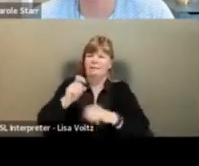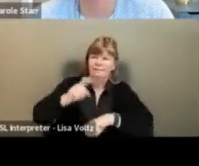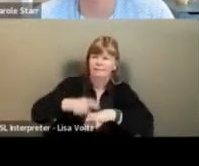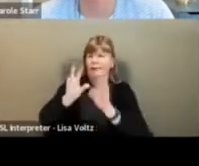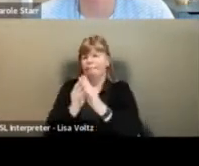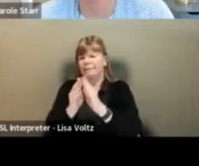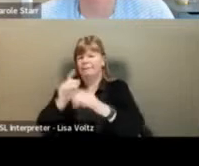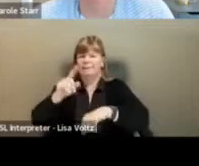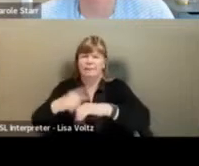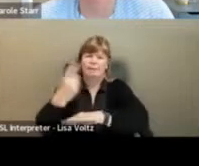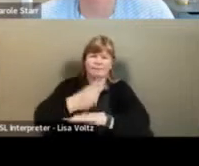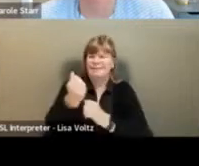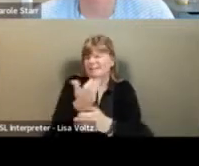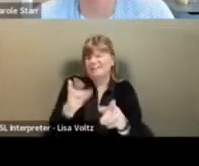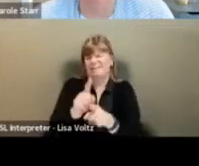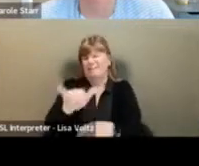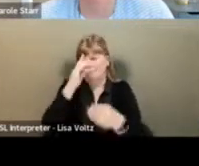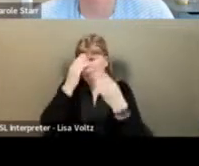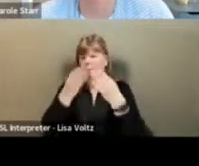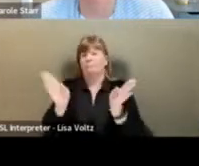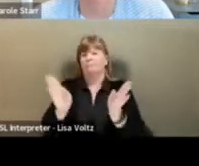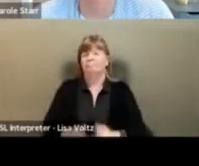meeting days, anything like that.